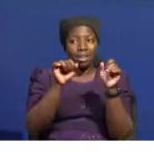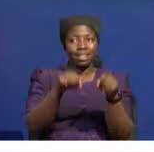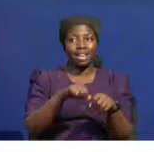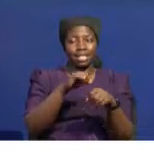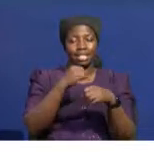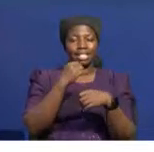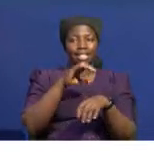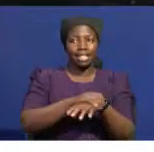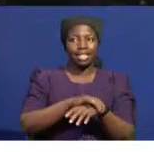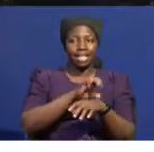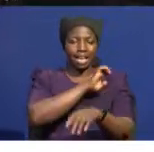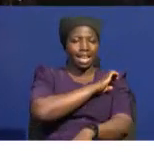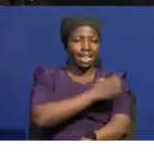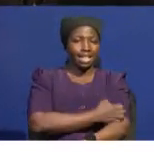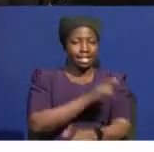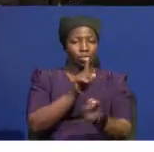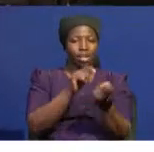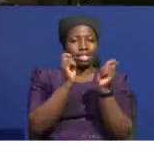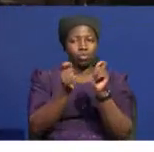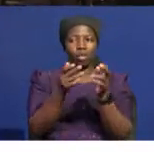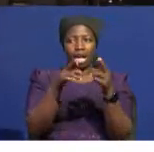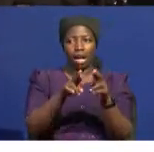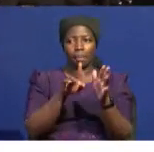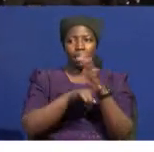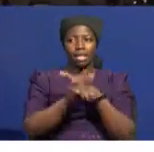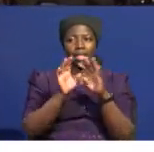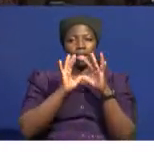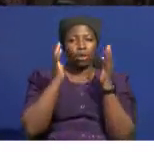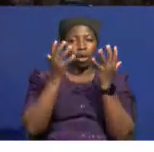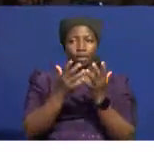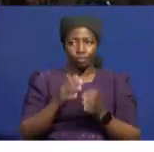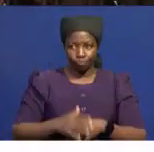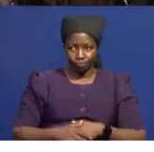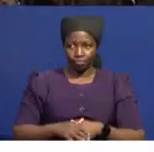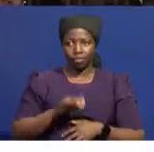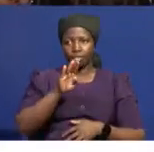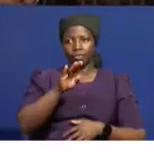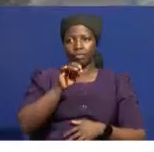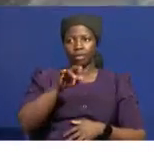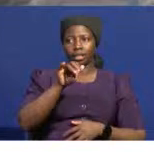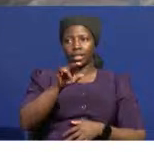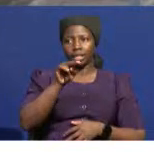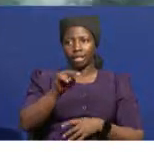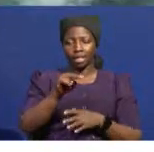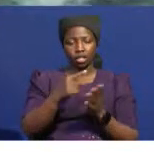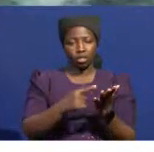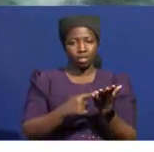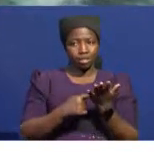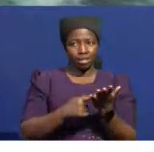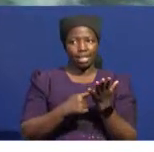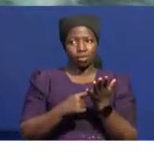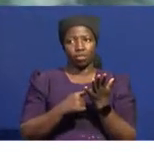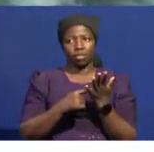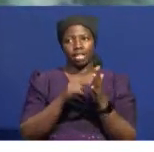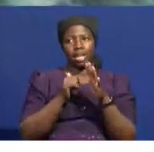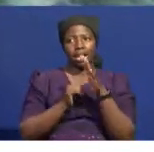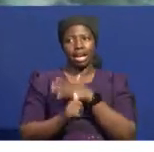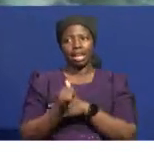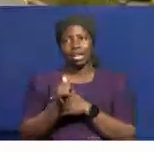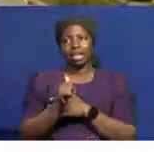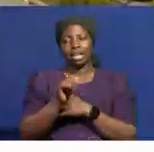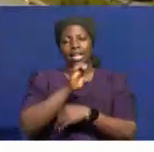done globally? The 10th Berlin Energy Transition Dialogue, under the theme Accelerating the Global Energy